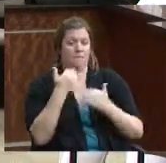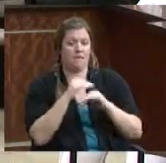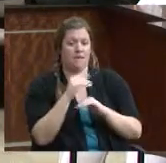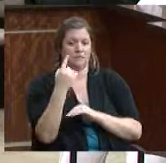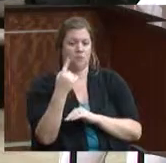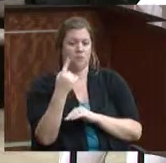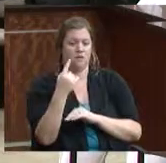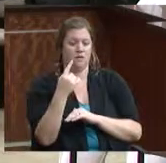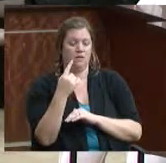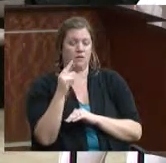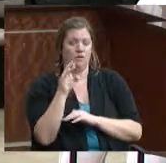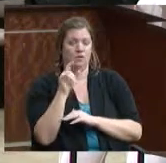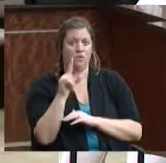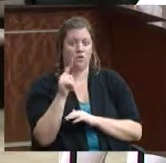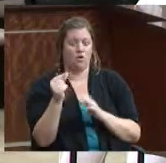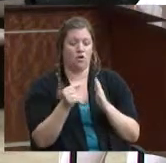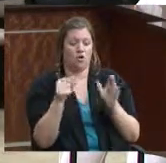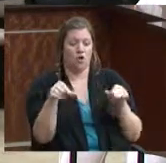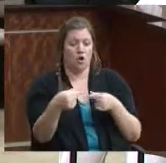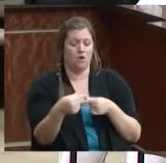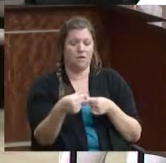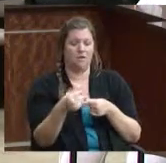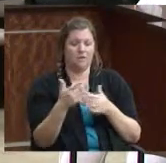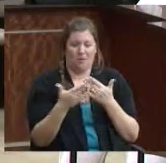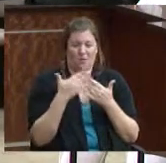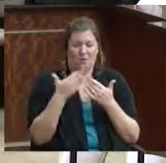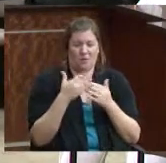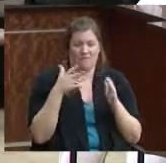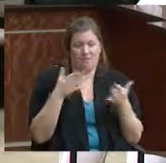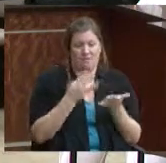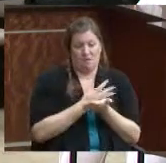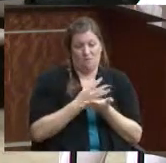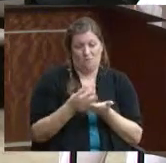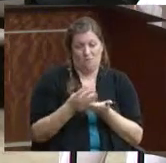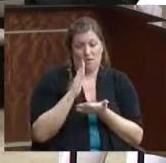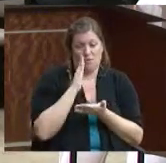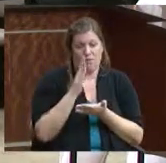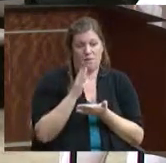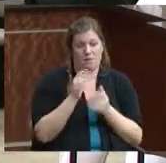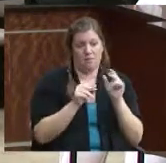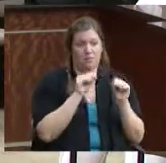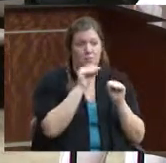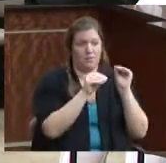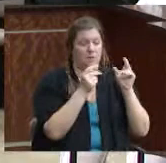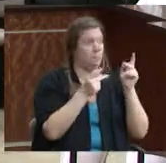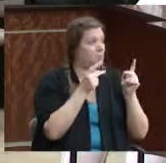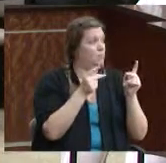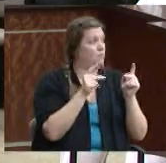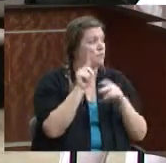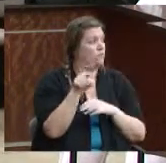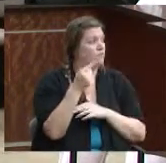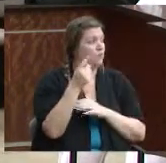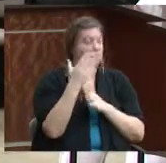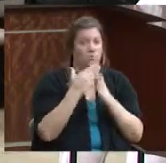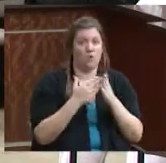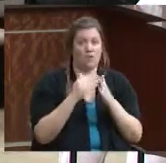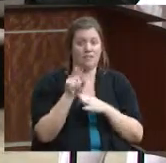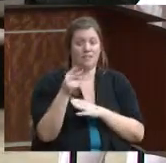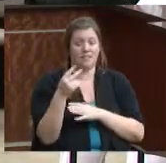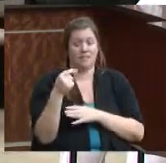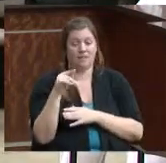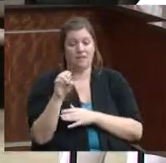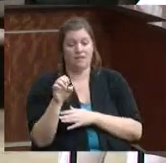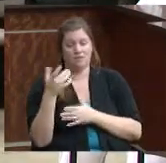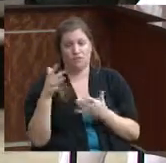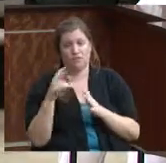Gardens redevelopment is about finished. And 4 weeks from now, we'll be putting tenants in the first phase. And second phase